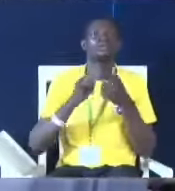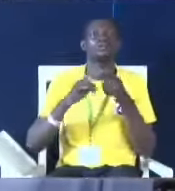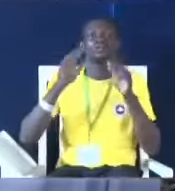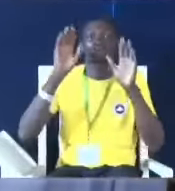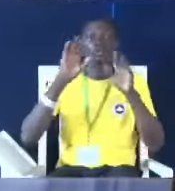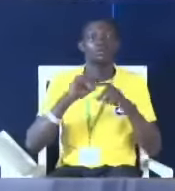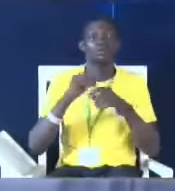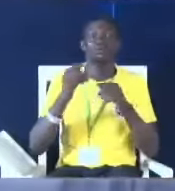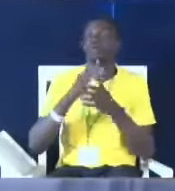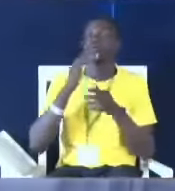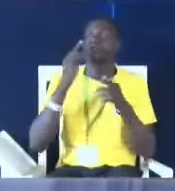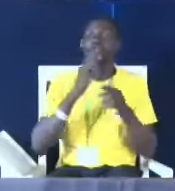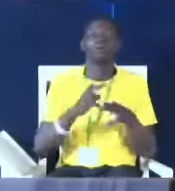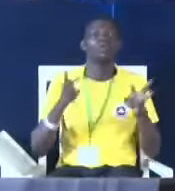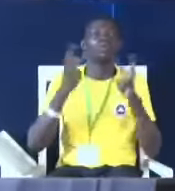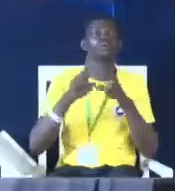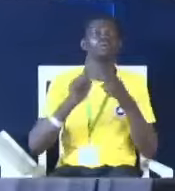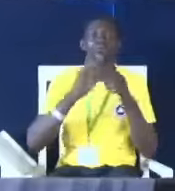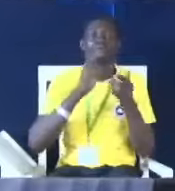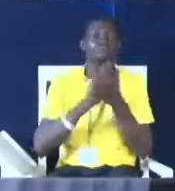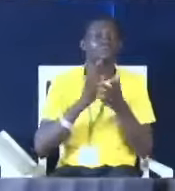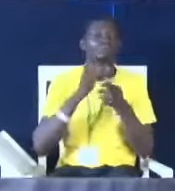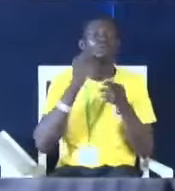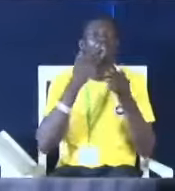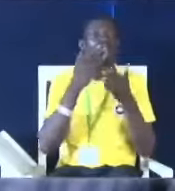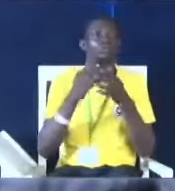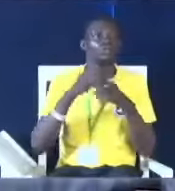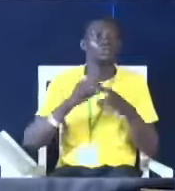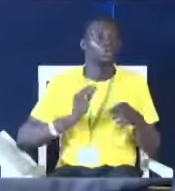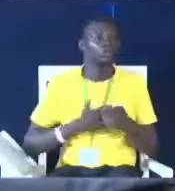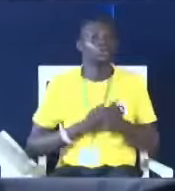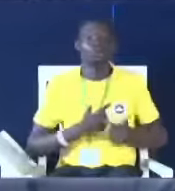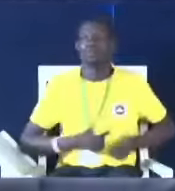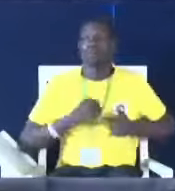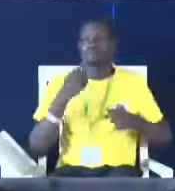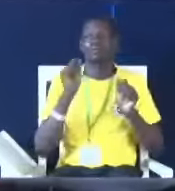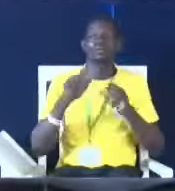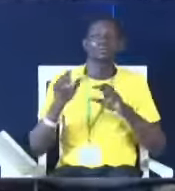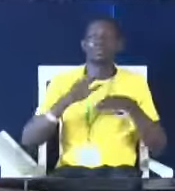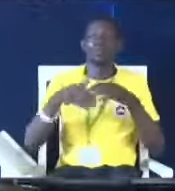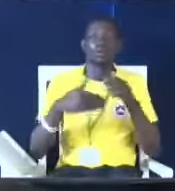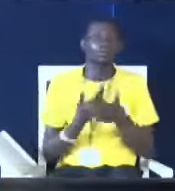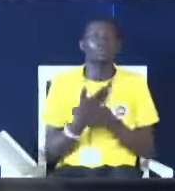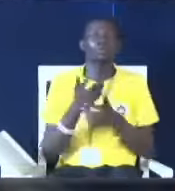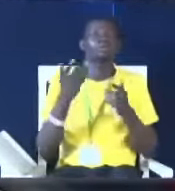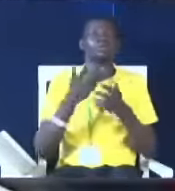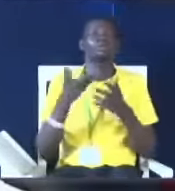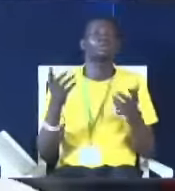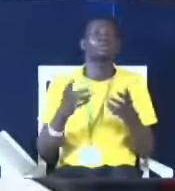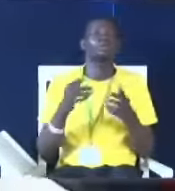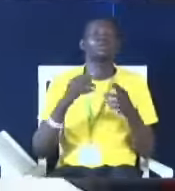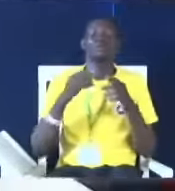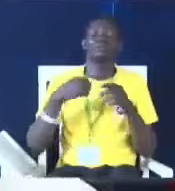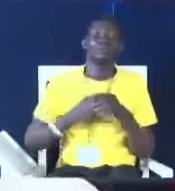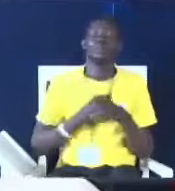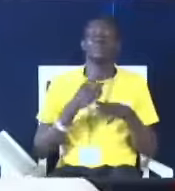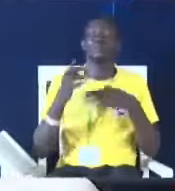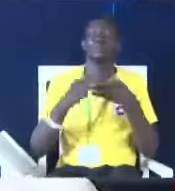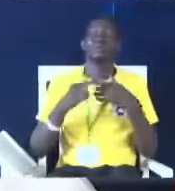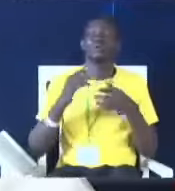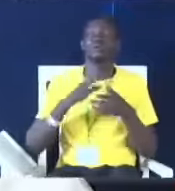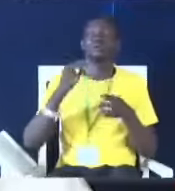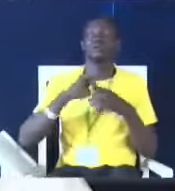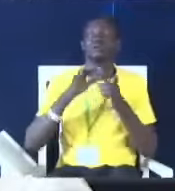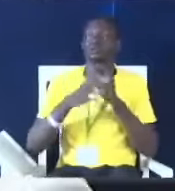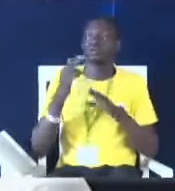you. You are present in our midst. You can do all things. We give you